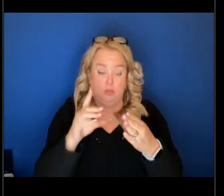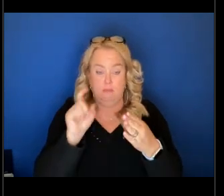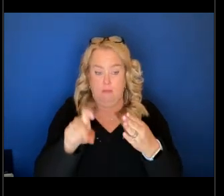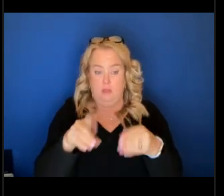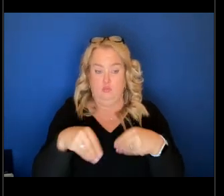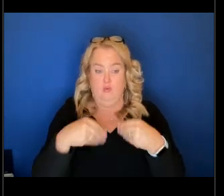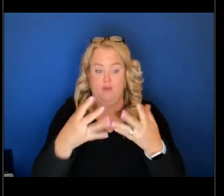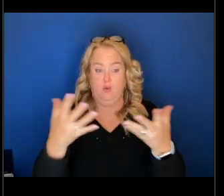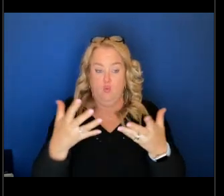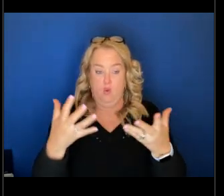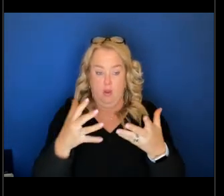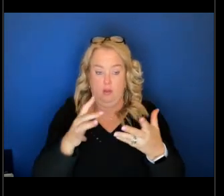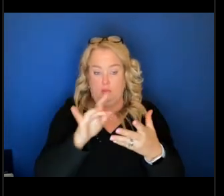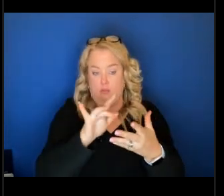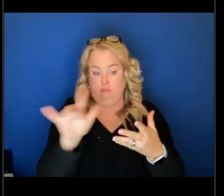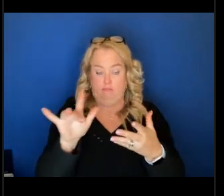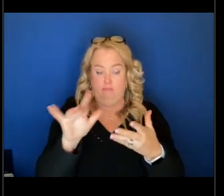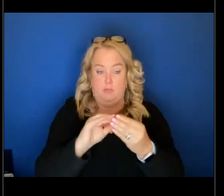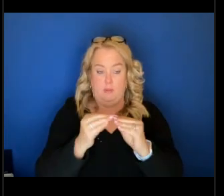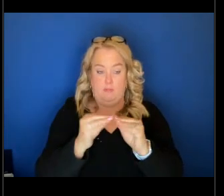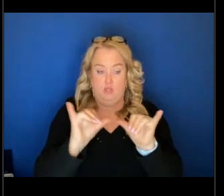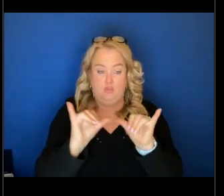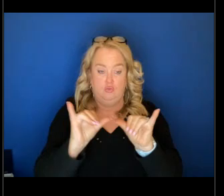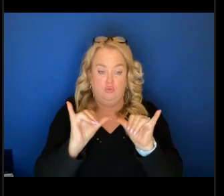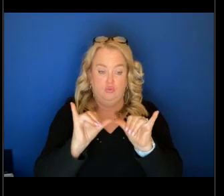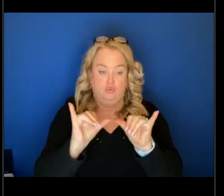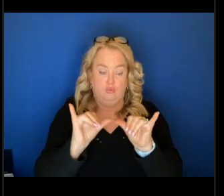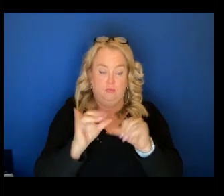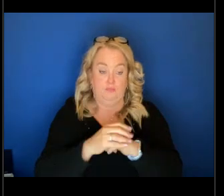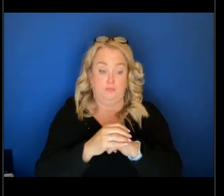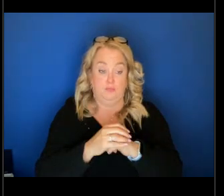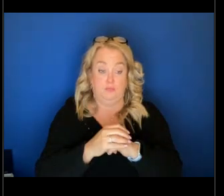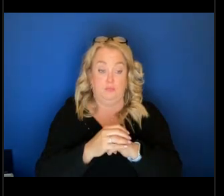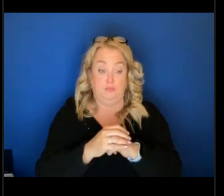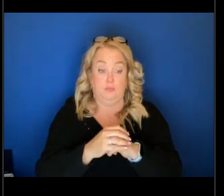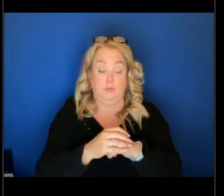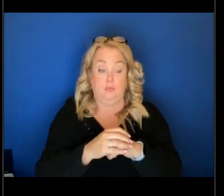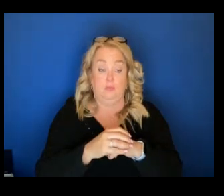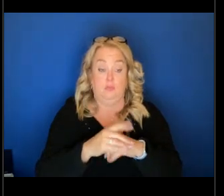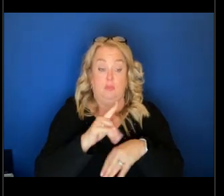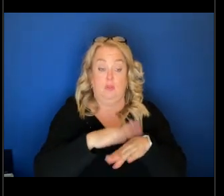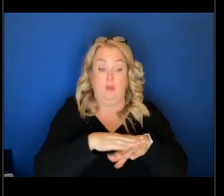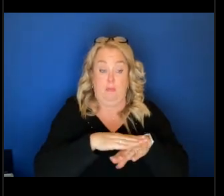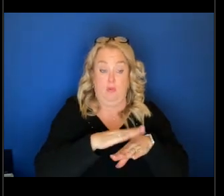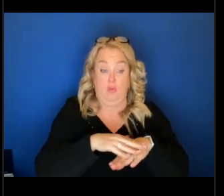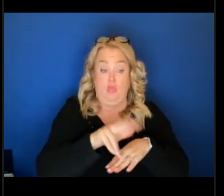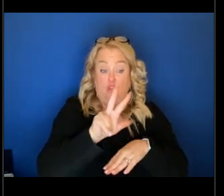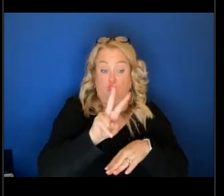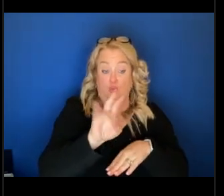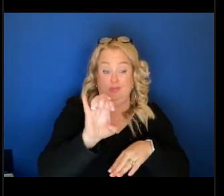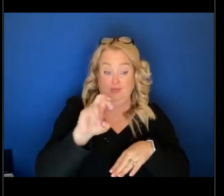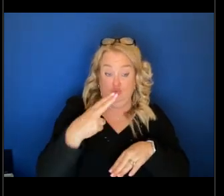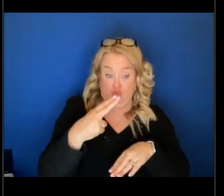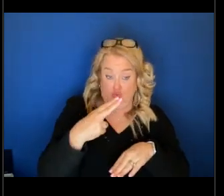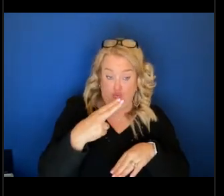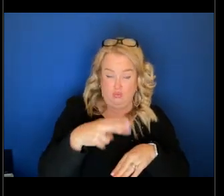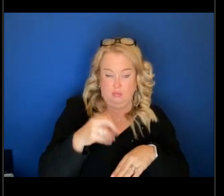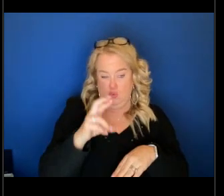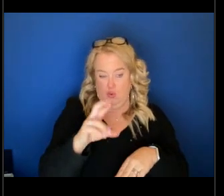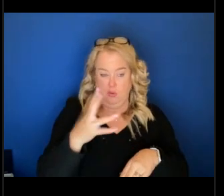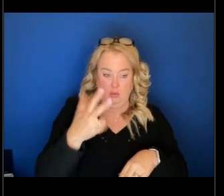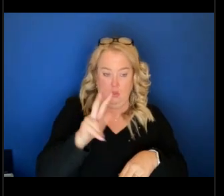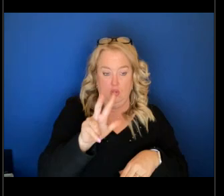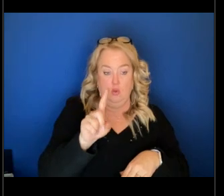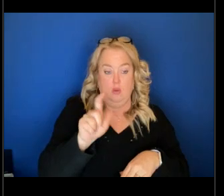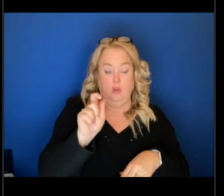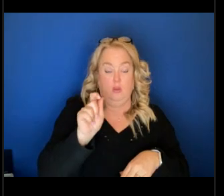a blank clear width. The first option, nominal 32 inch, which when